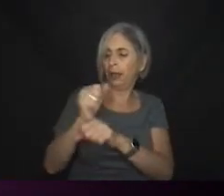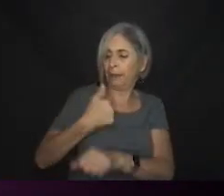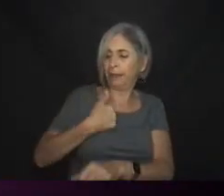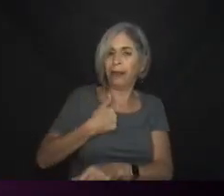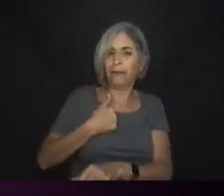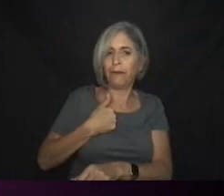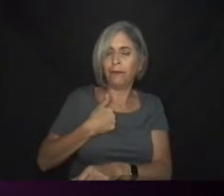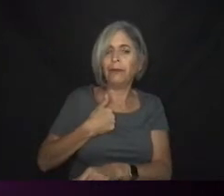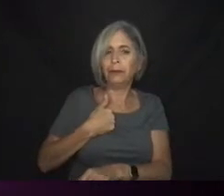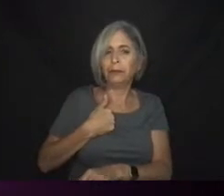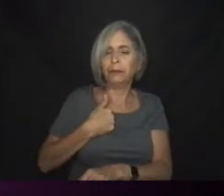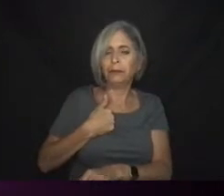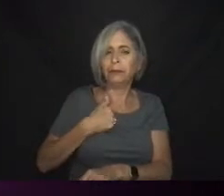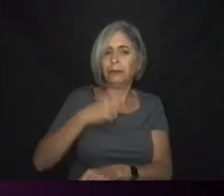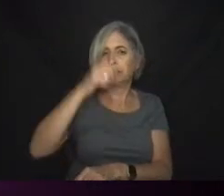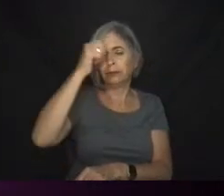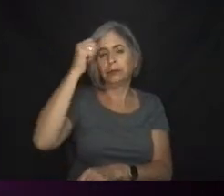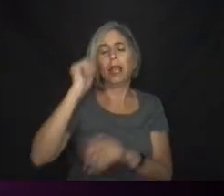the other concern.